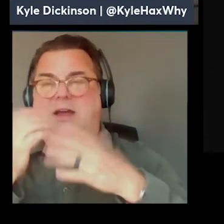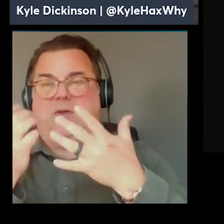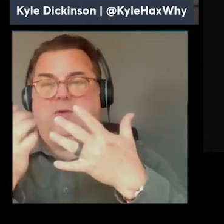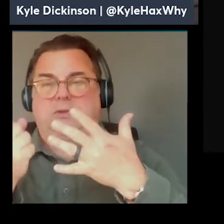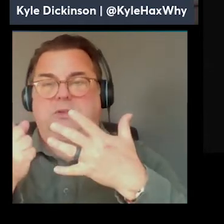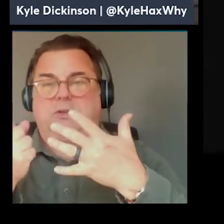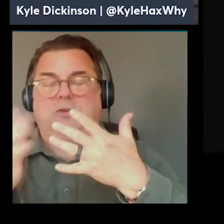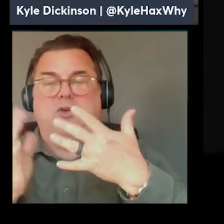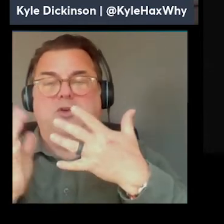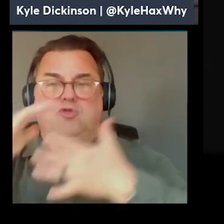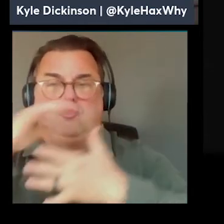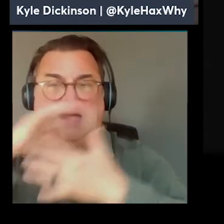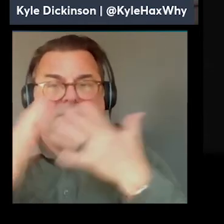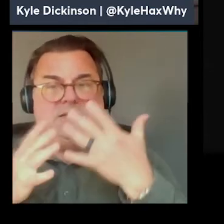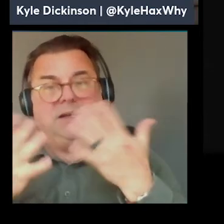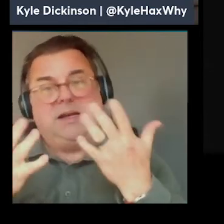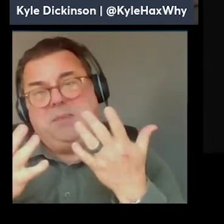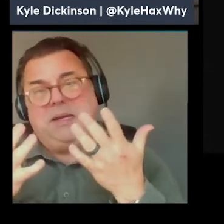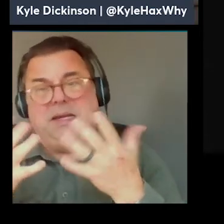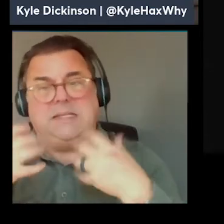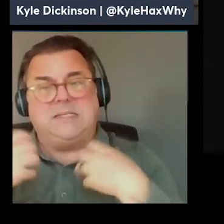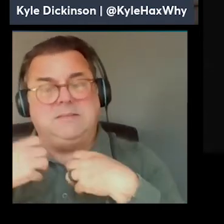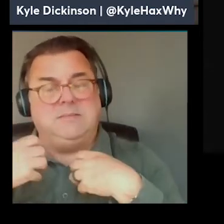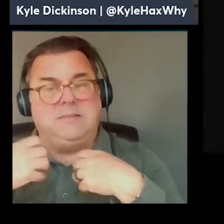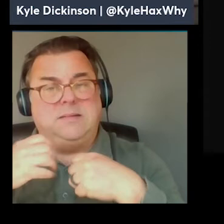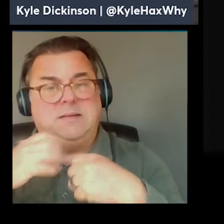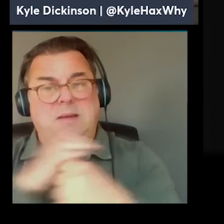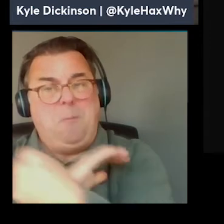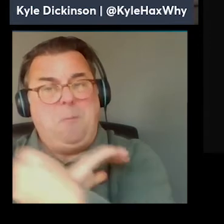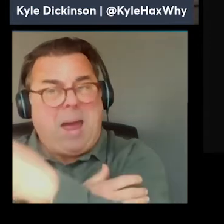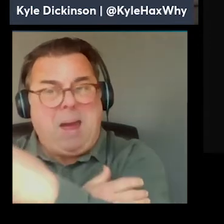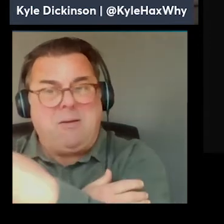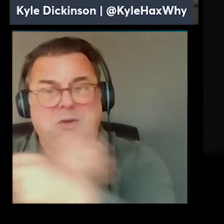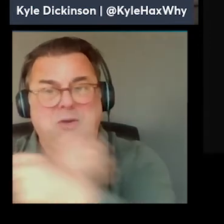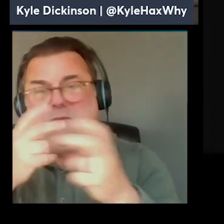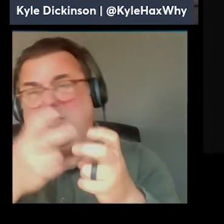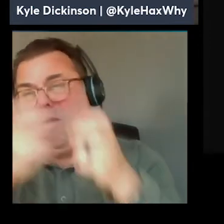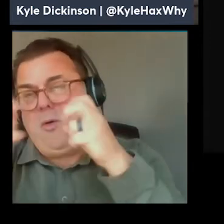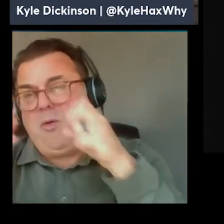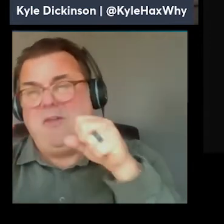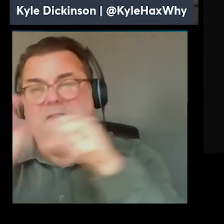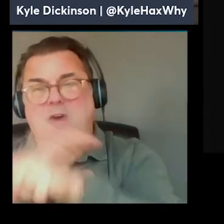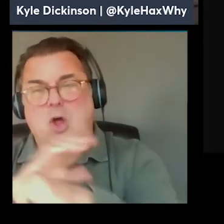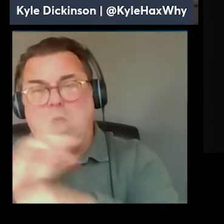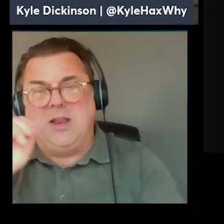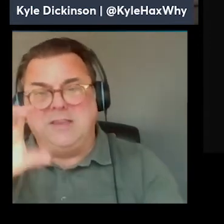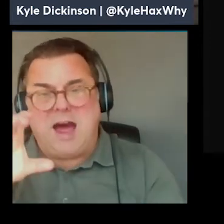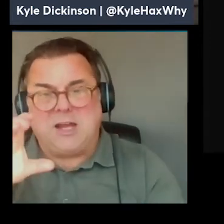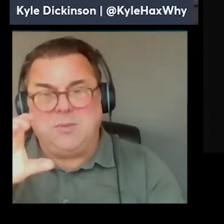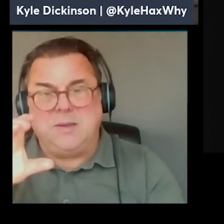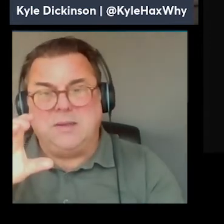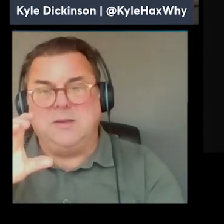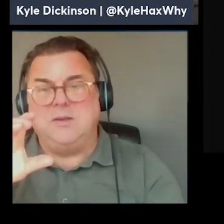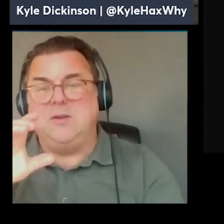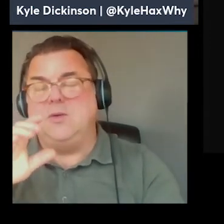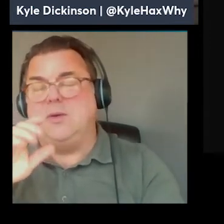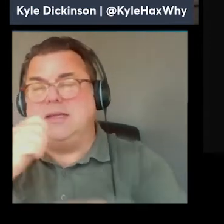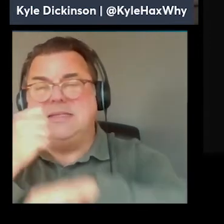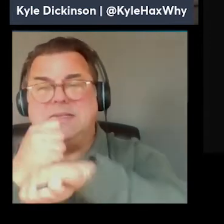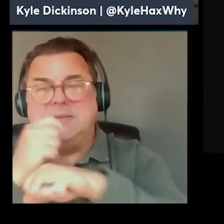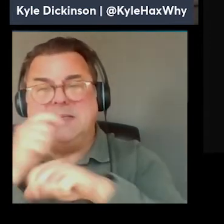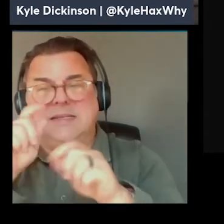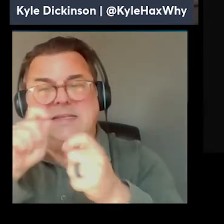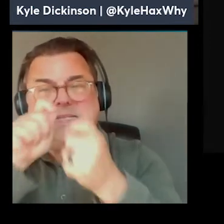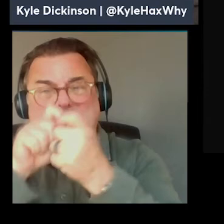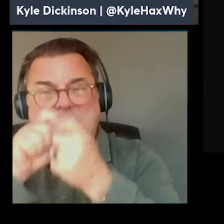All of this data is in memory. It's not retrieving the entire document over the wire. You can set and get specific parts of the